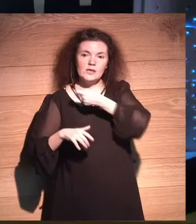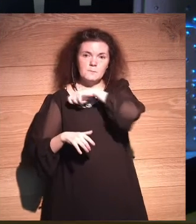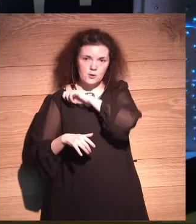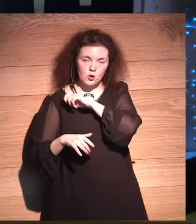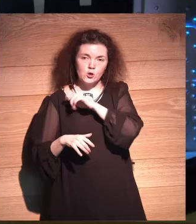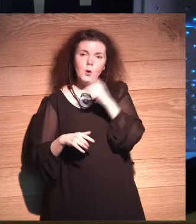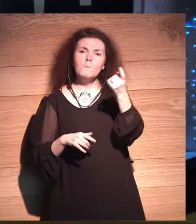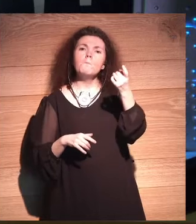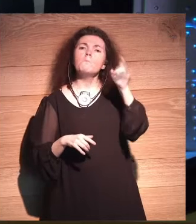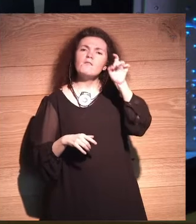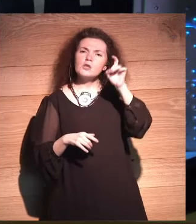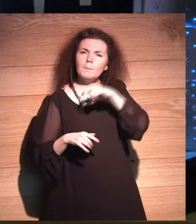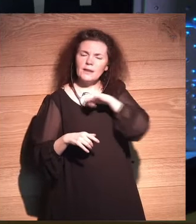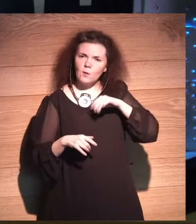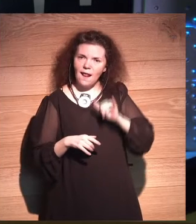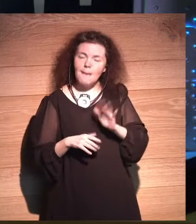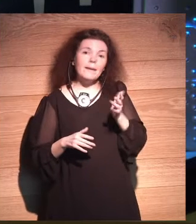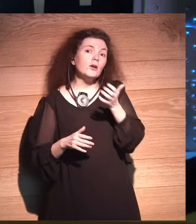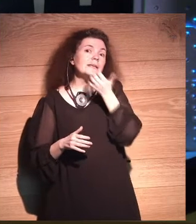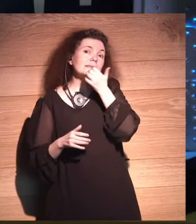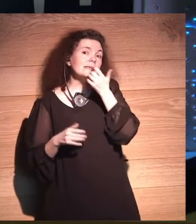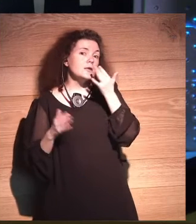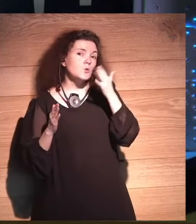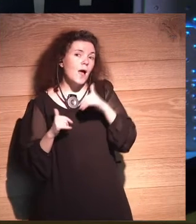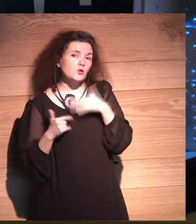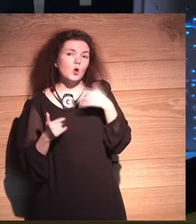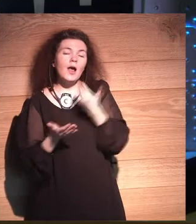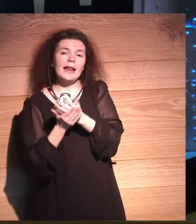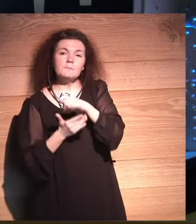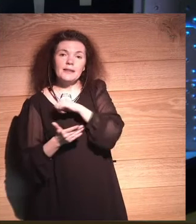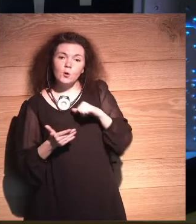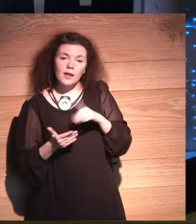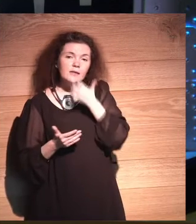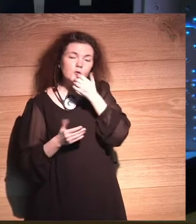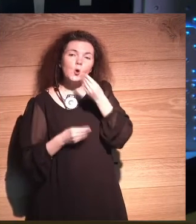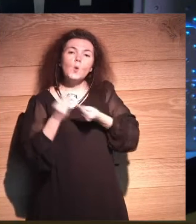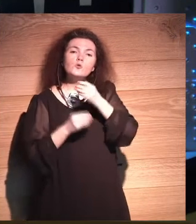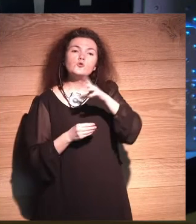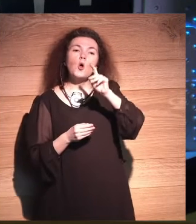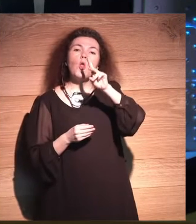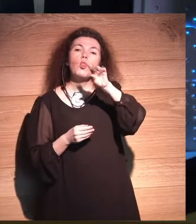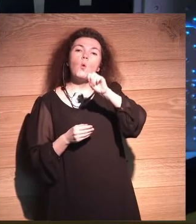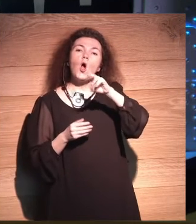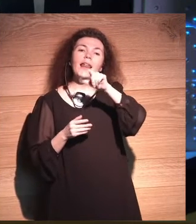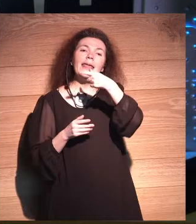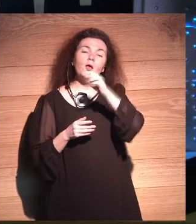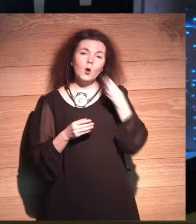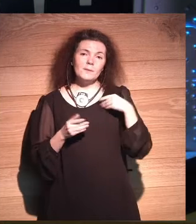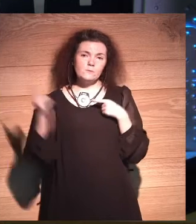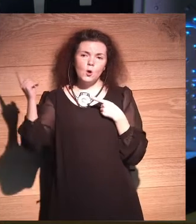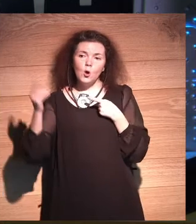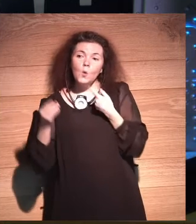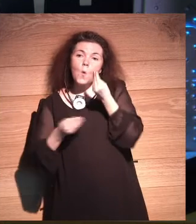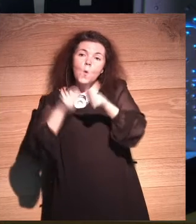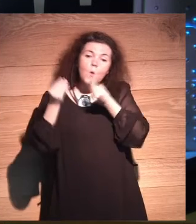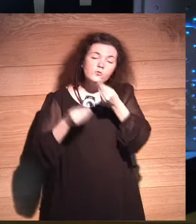tutor, I use Duolingo, as maybe some other people do. How many people use Duolingo? A few hands going up. Oh, a few